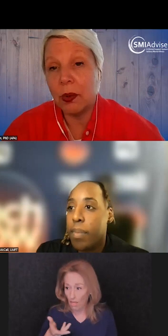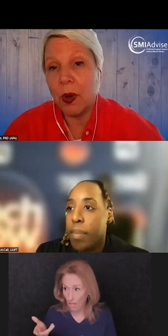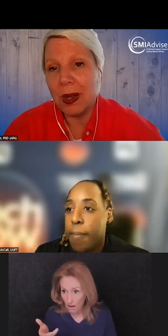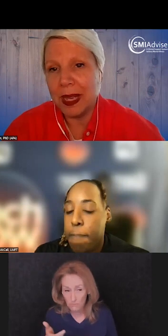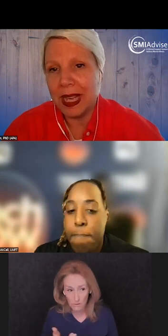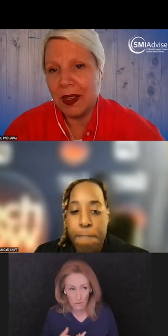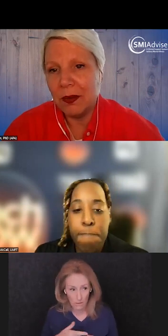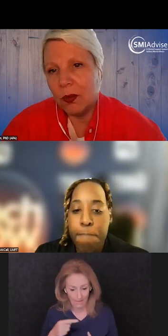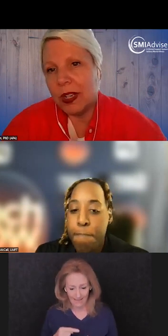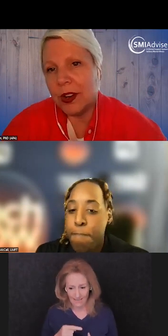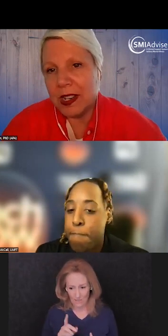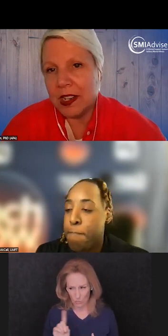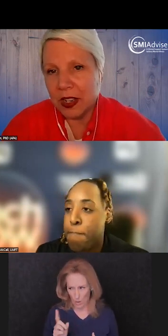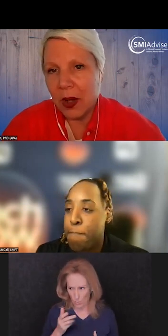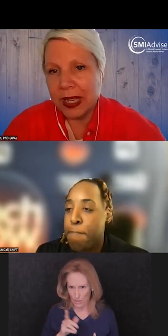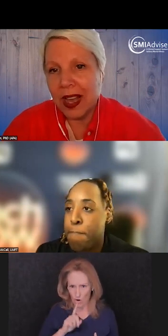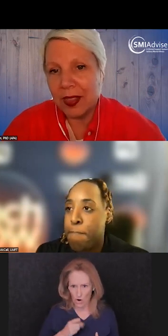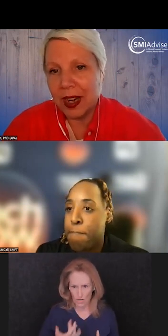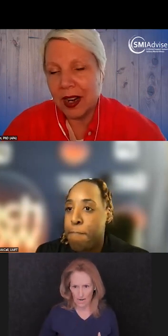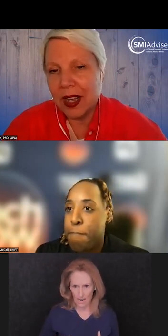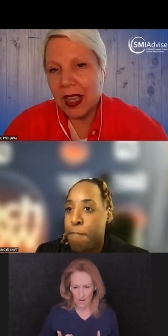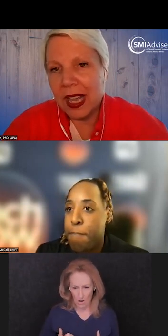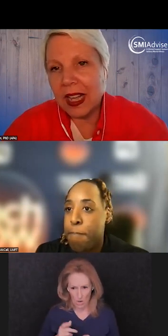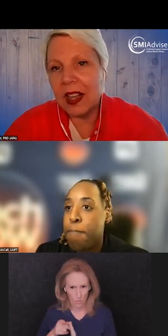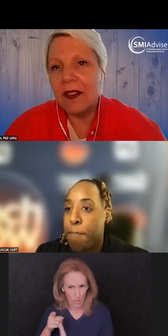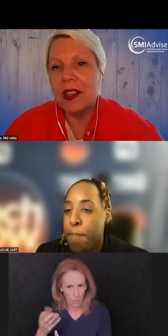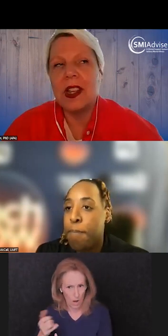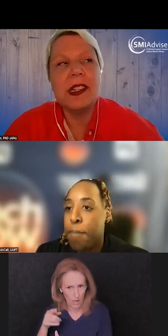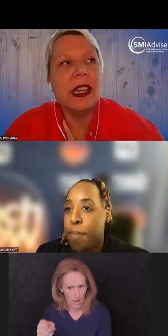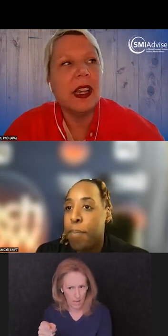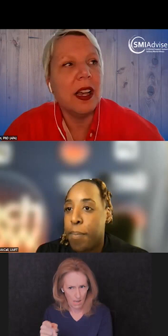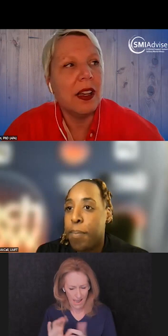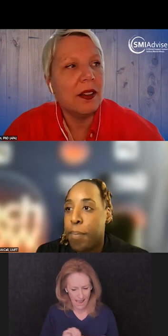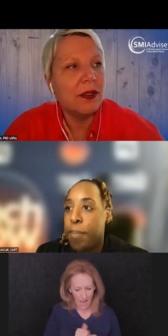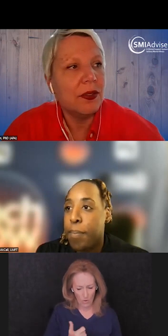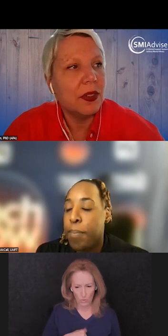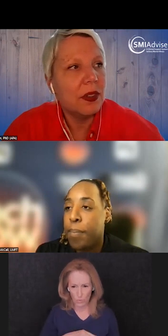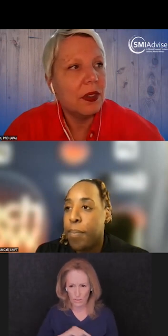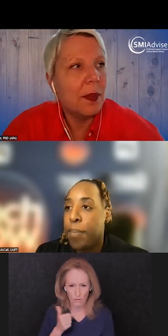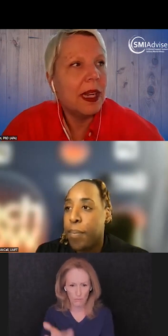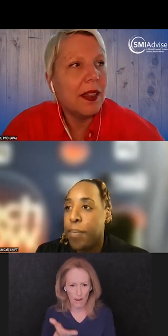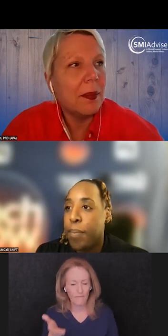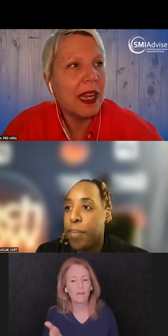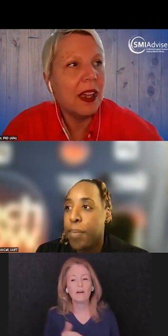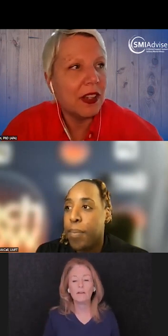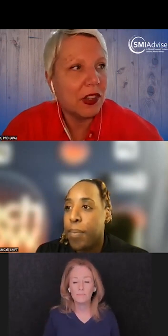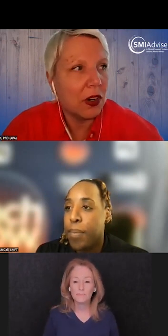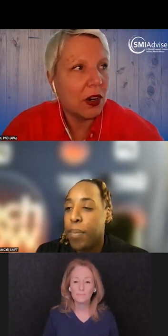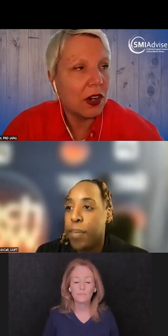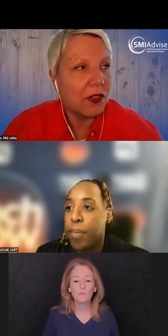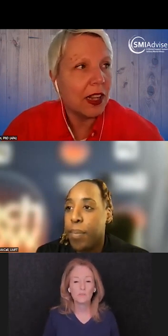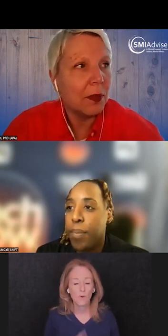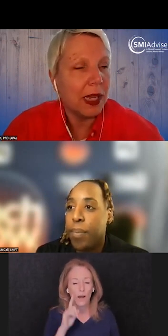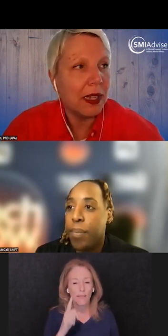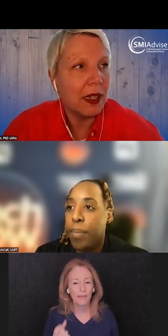here's where we want to be. What are your ideas on how we get there? And I love this idea of, I think many of us